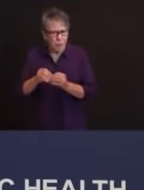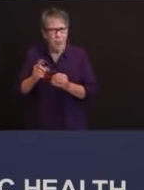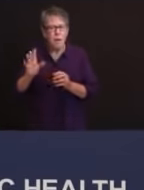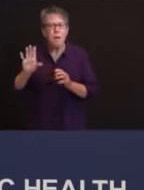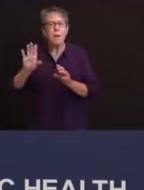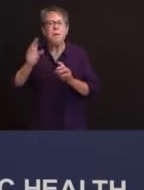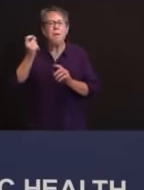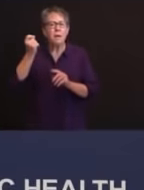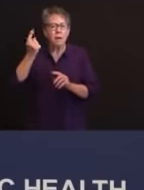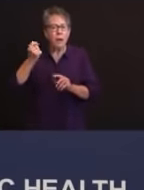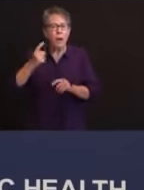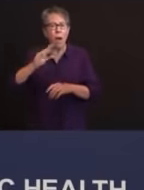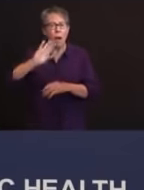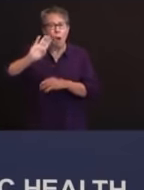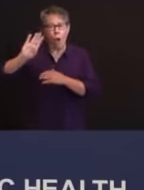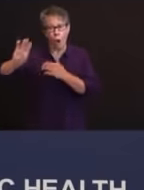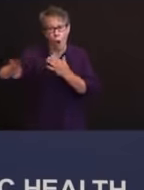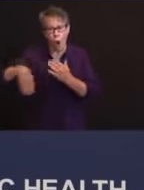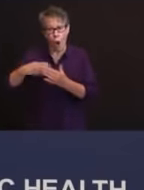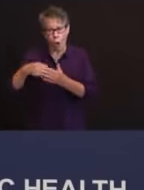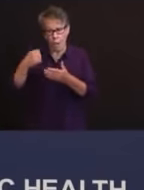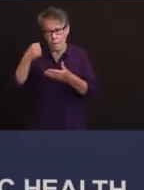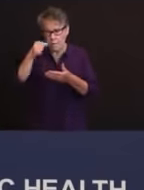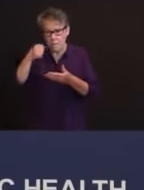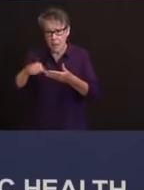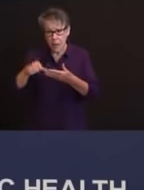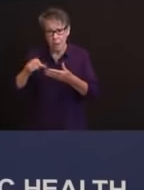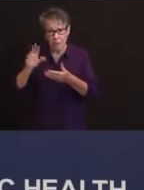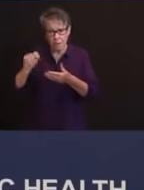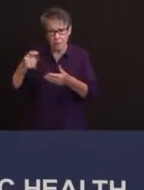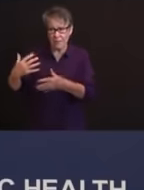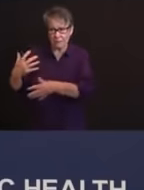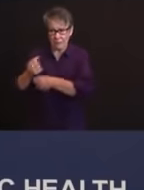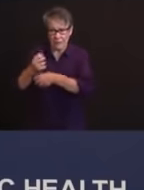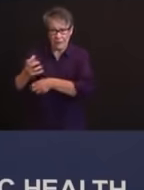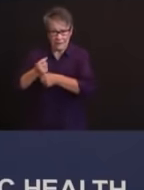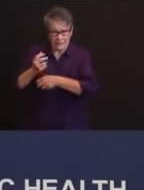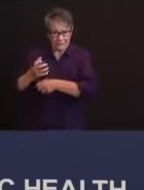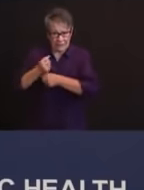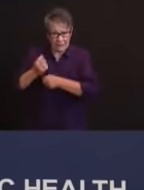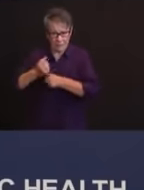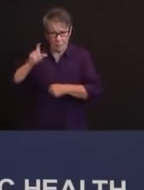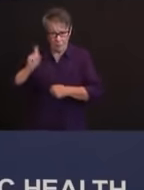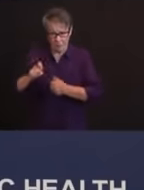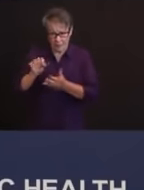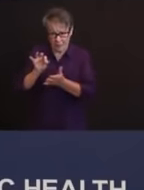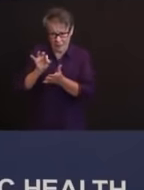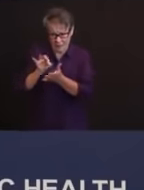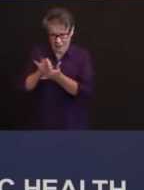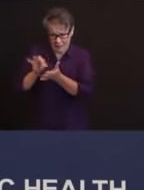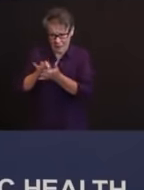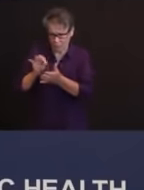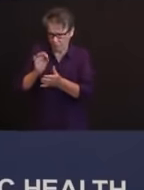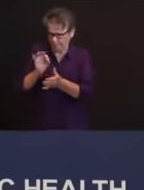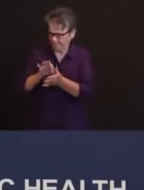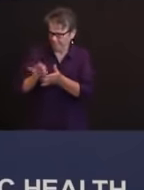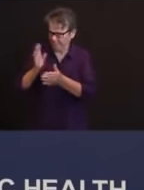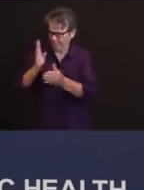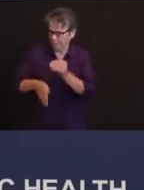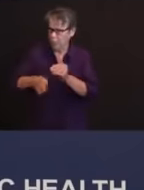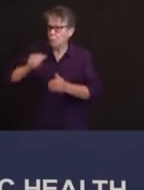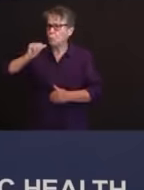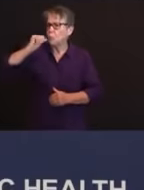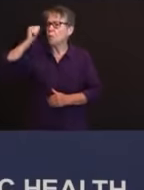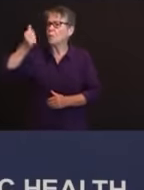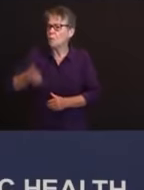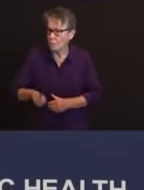get counted first, and they have to be counted by tomorrow. And then only then do we start counting the provisionals. Again,